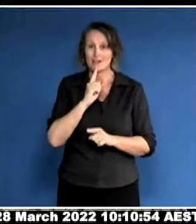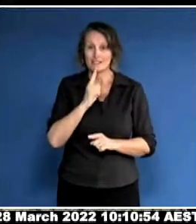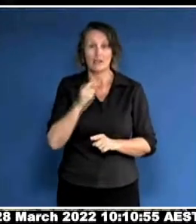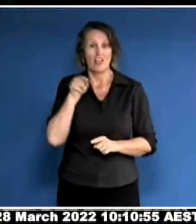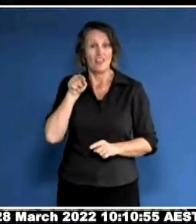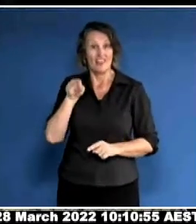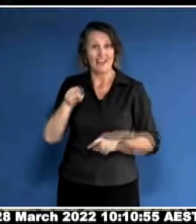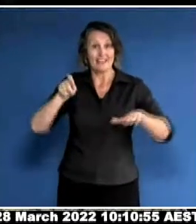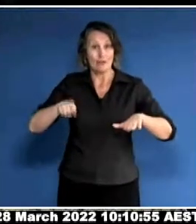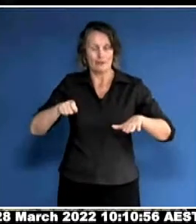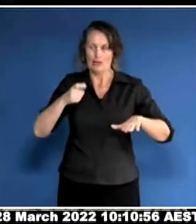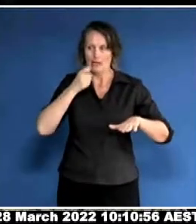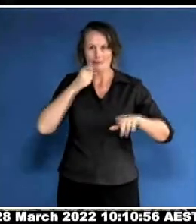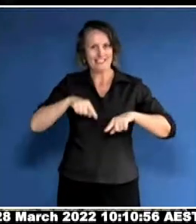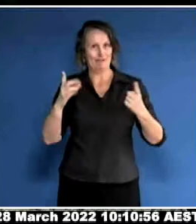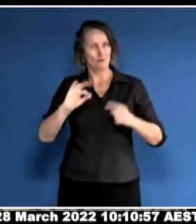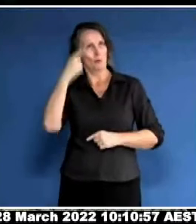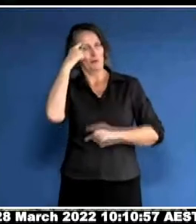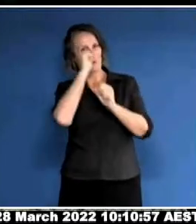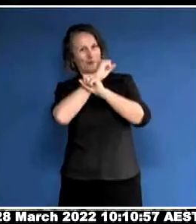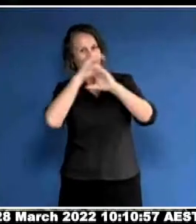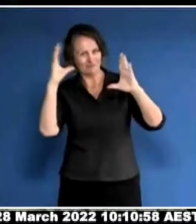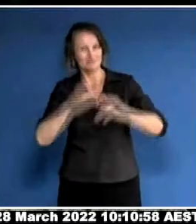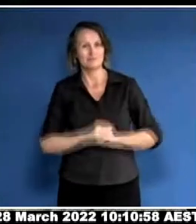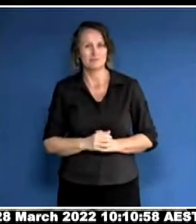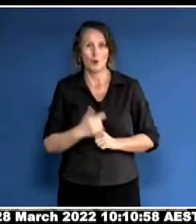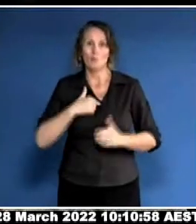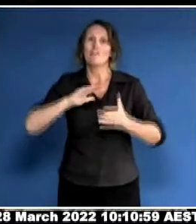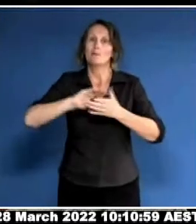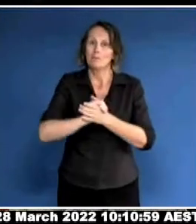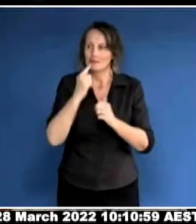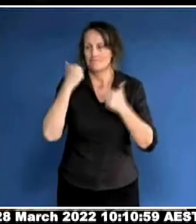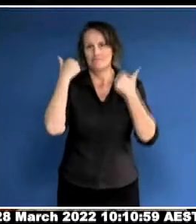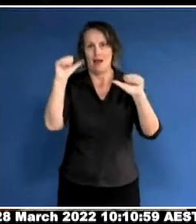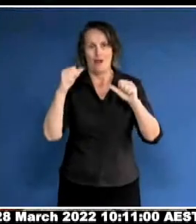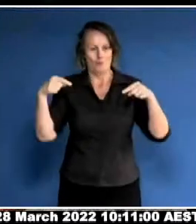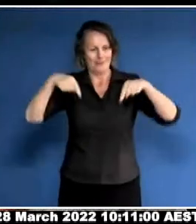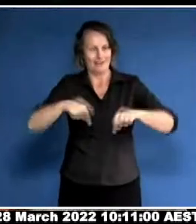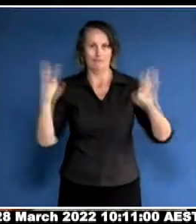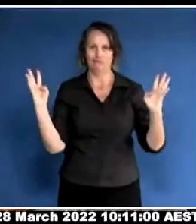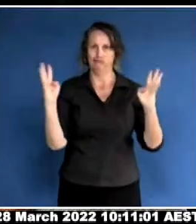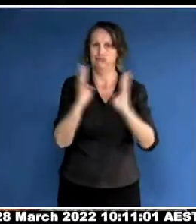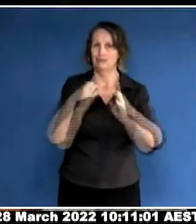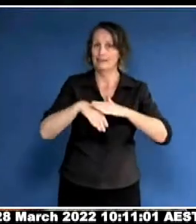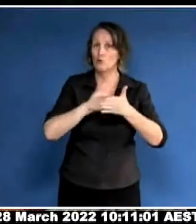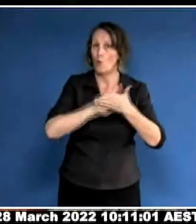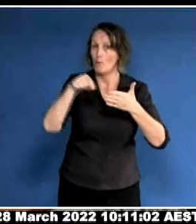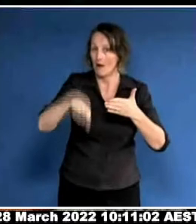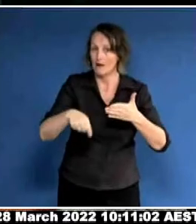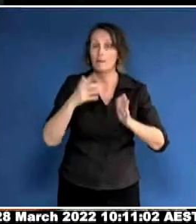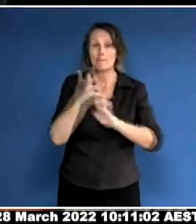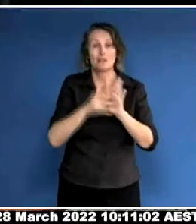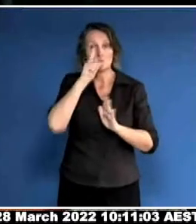have. We're very pleased to finally be in person in Hobart and to have the opportunity to meet with